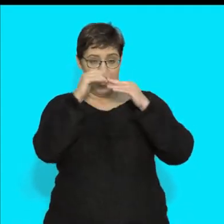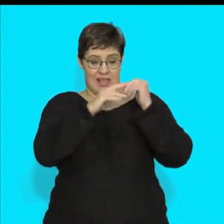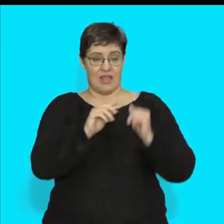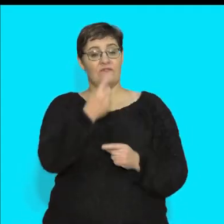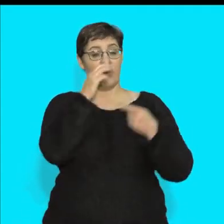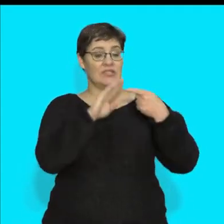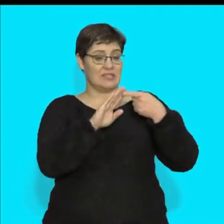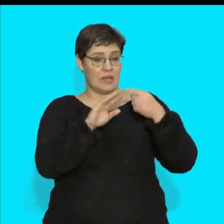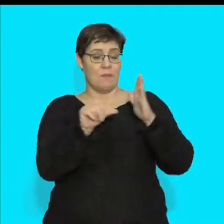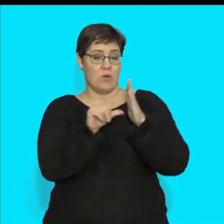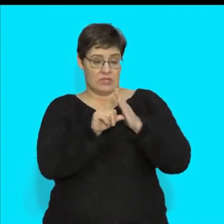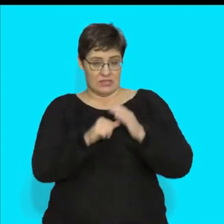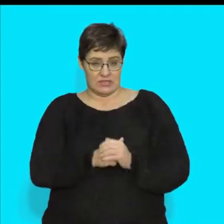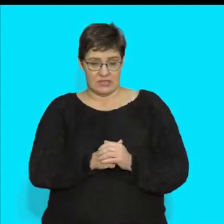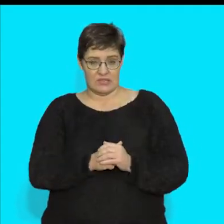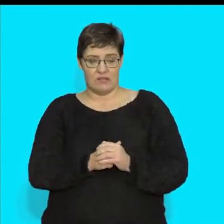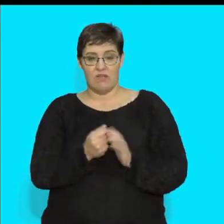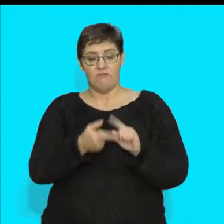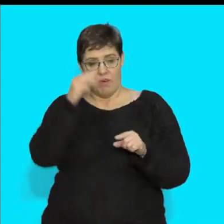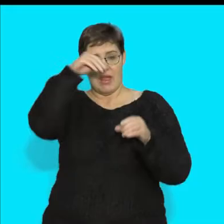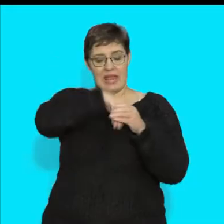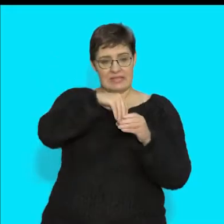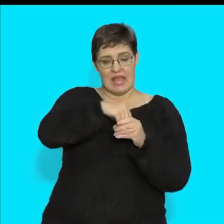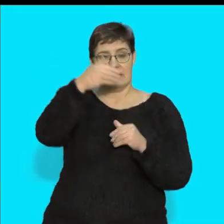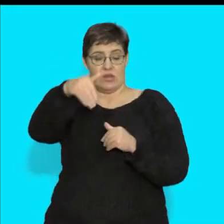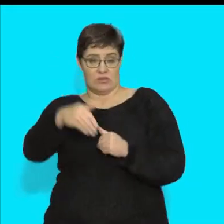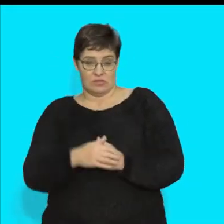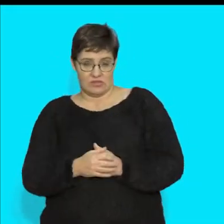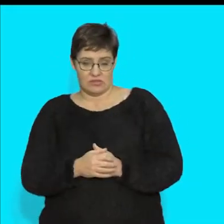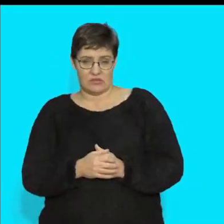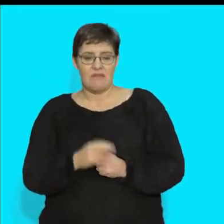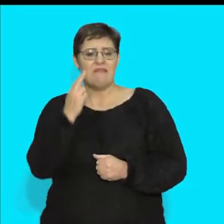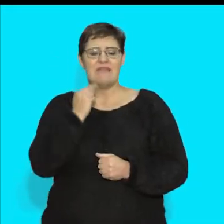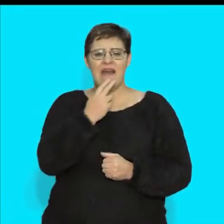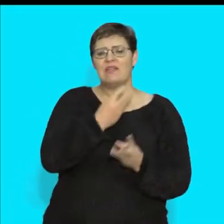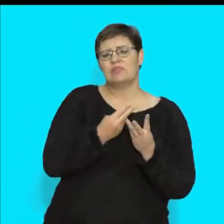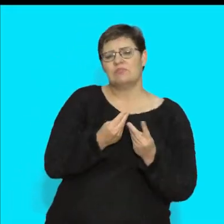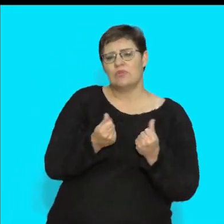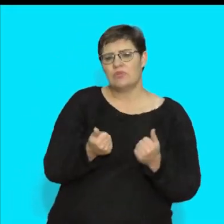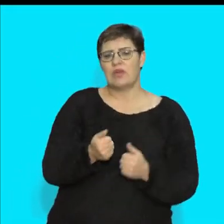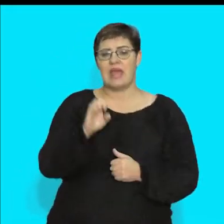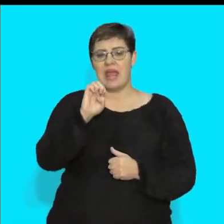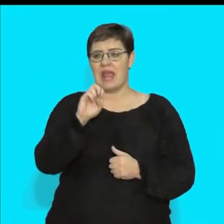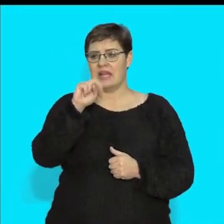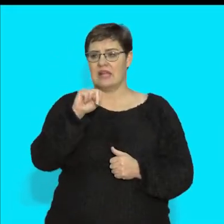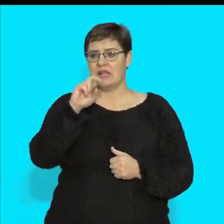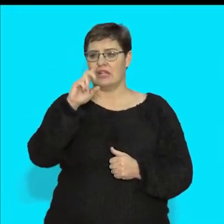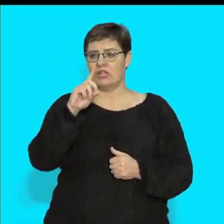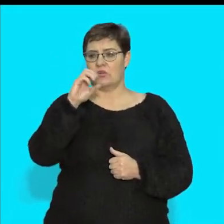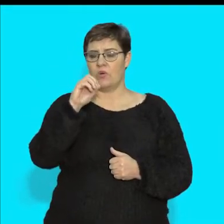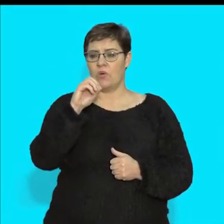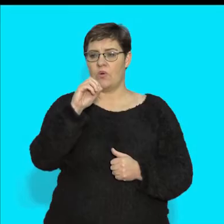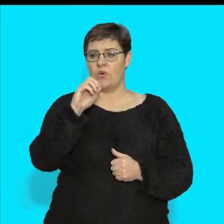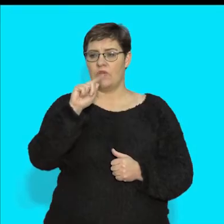first layer, very important. I'm going to go from the inside outwards. Nice, smooth endothelium, right?